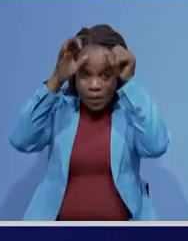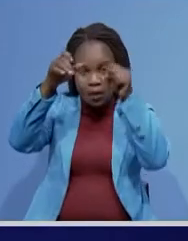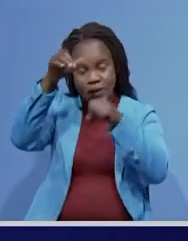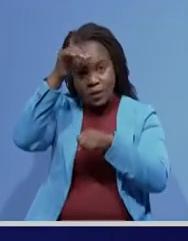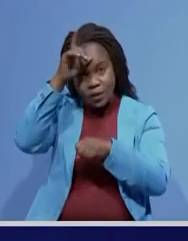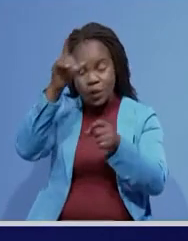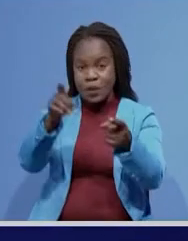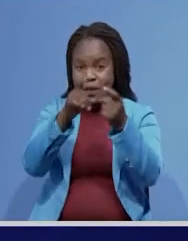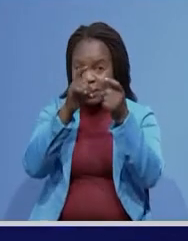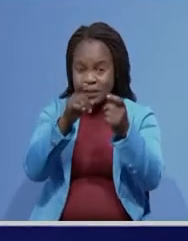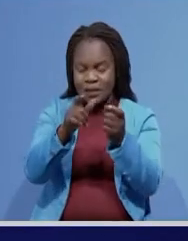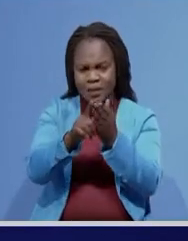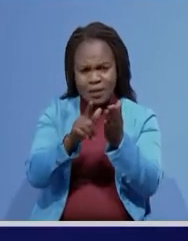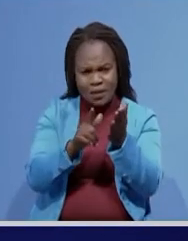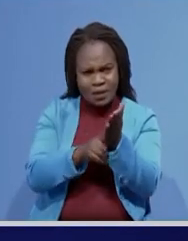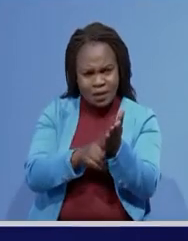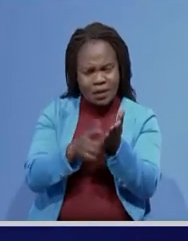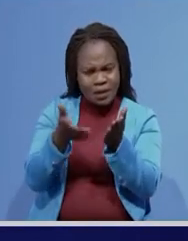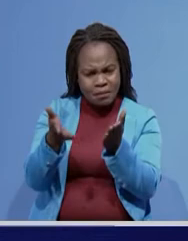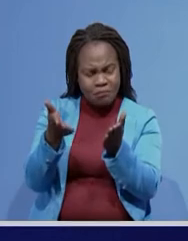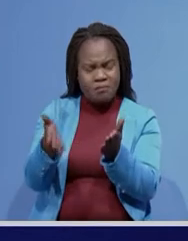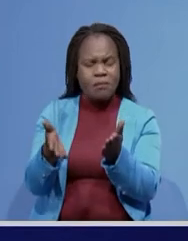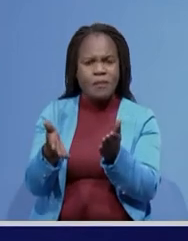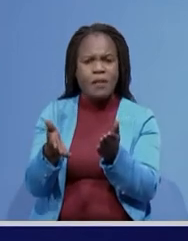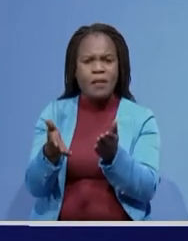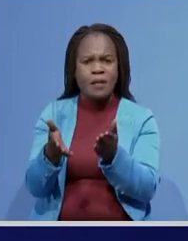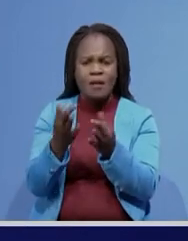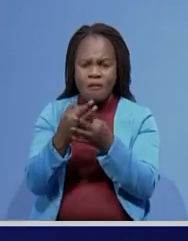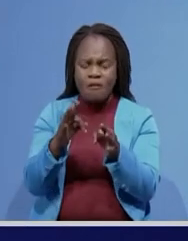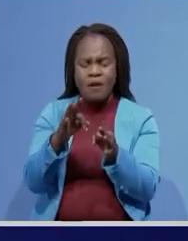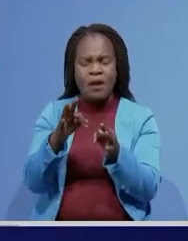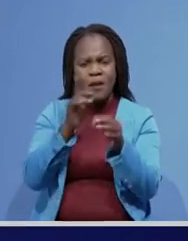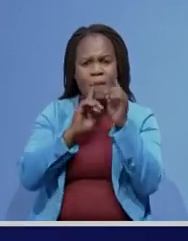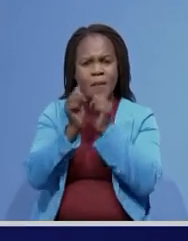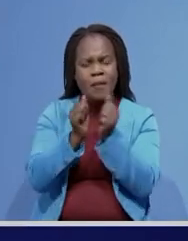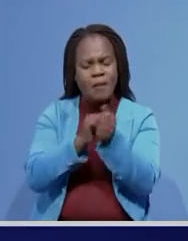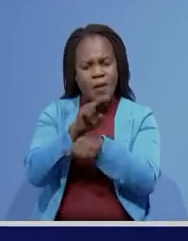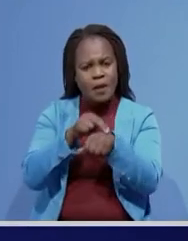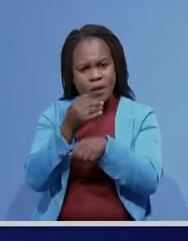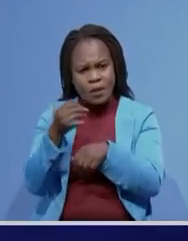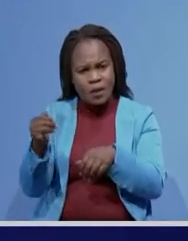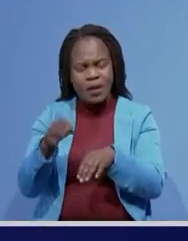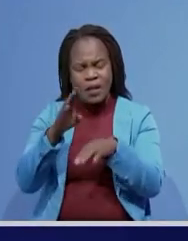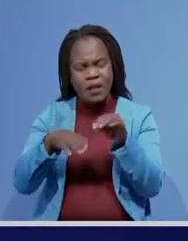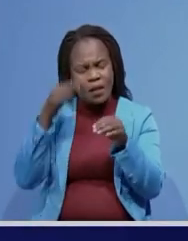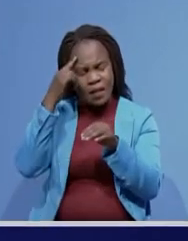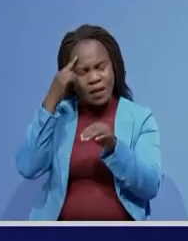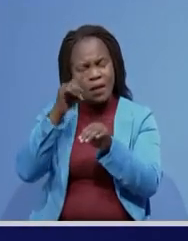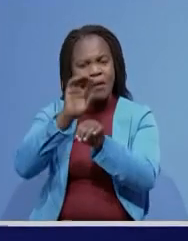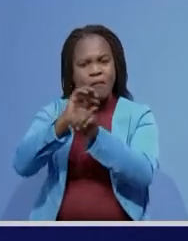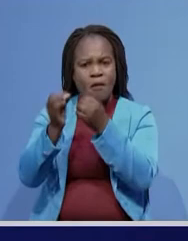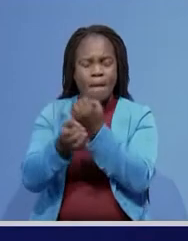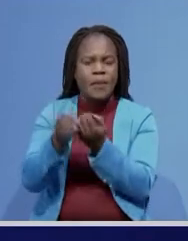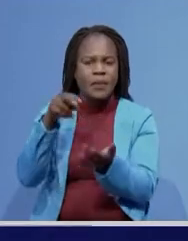Edgar Lungu has challenged the League of Fraternity to freely engage him on pressing national issues rather than assuming an opposition stance.